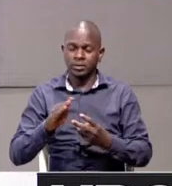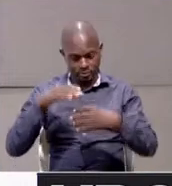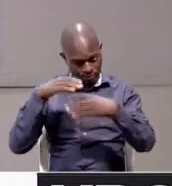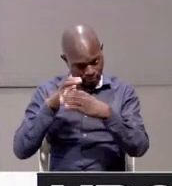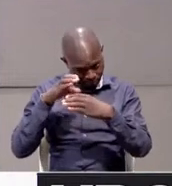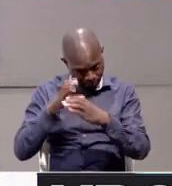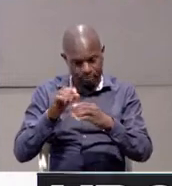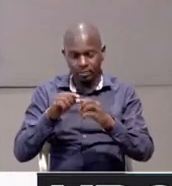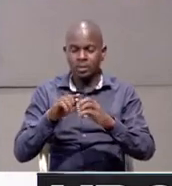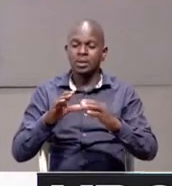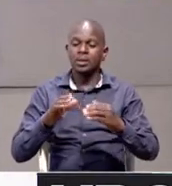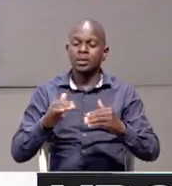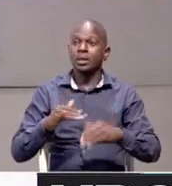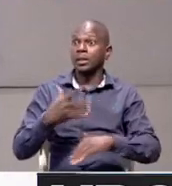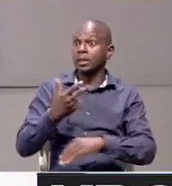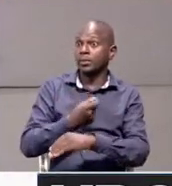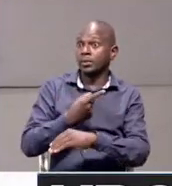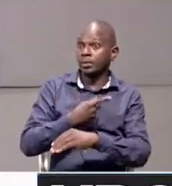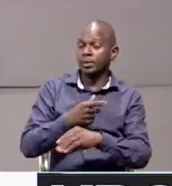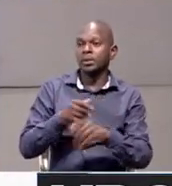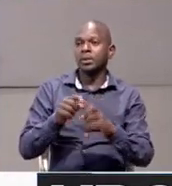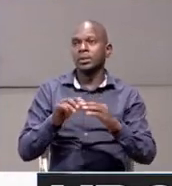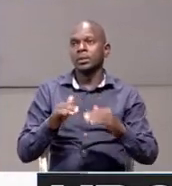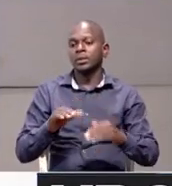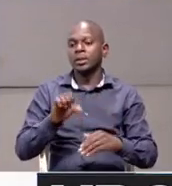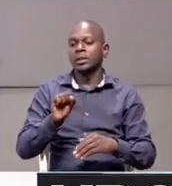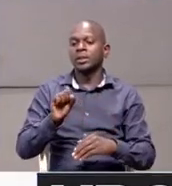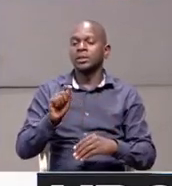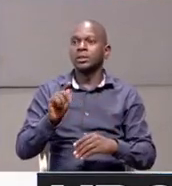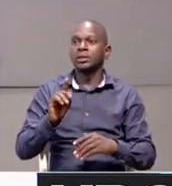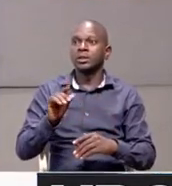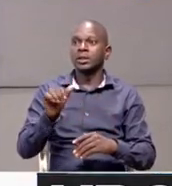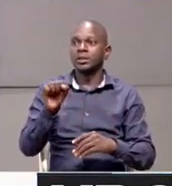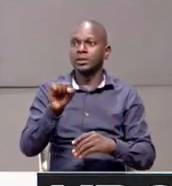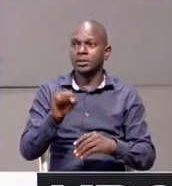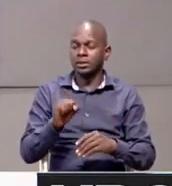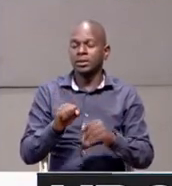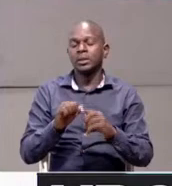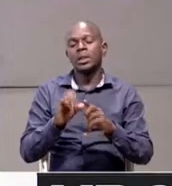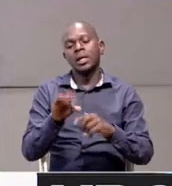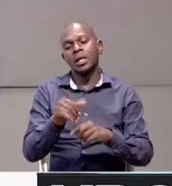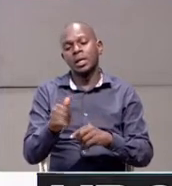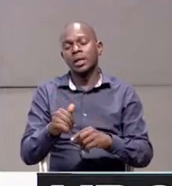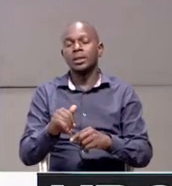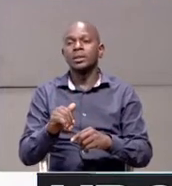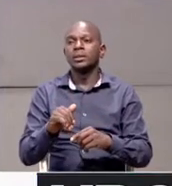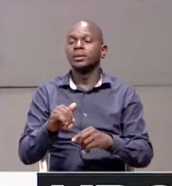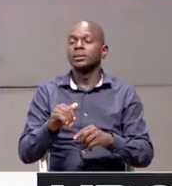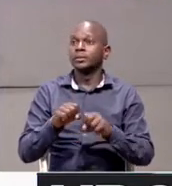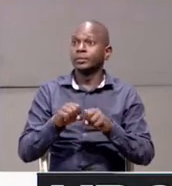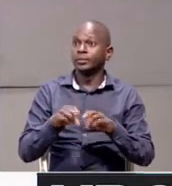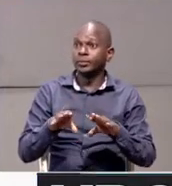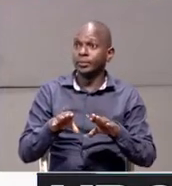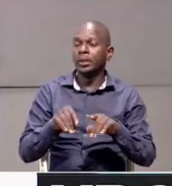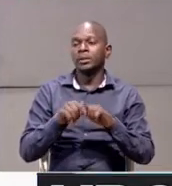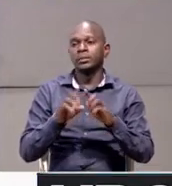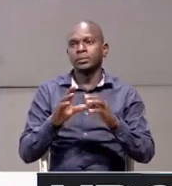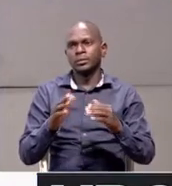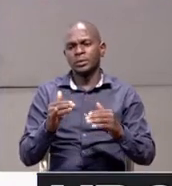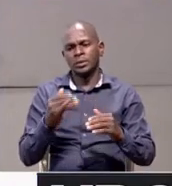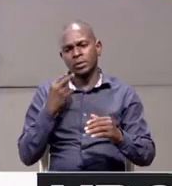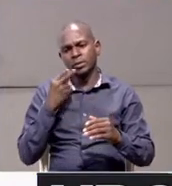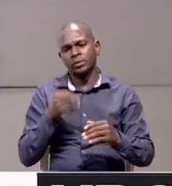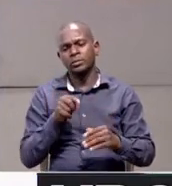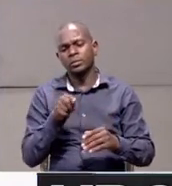screening, diagnosis and treatment, treatment of sexually transmitted infections and all the other infections. We found